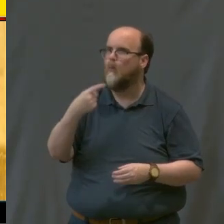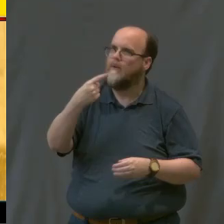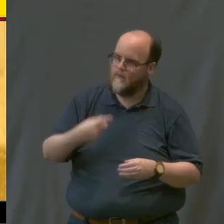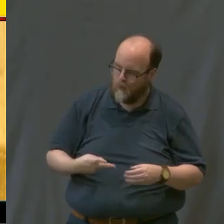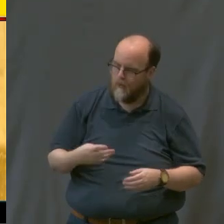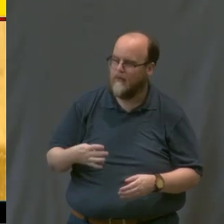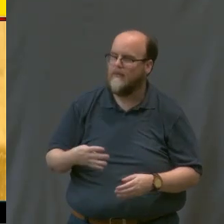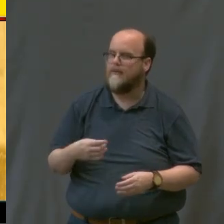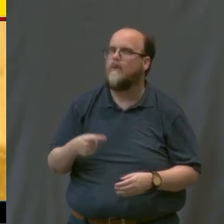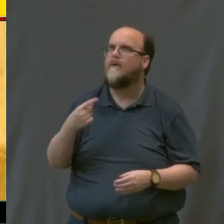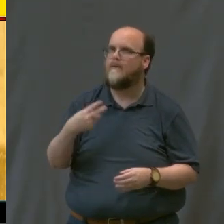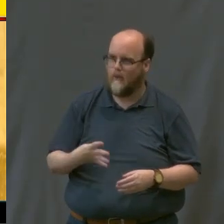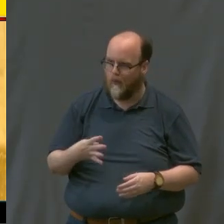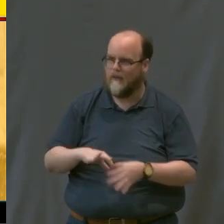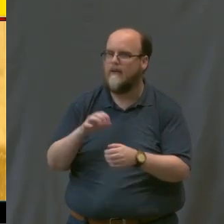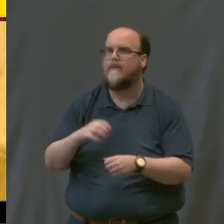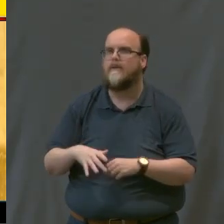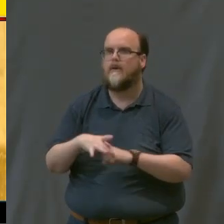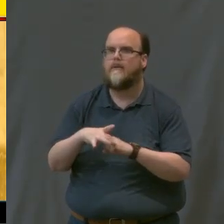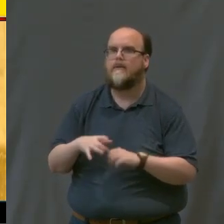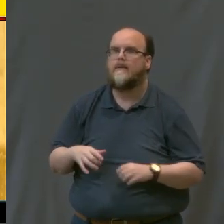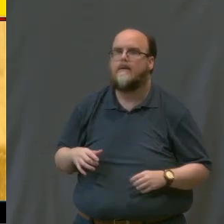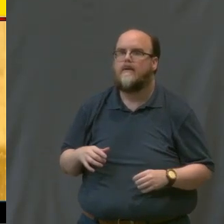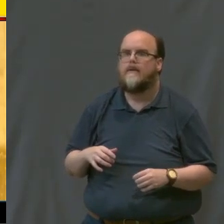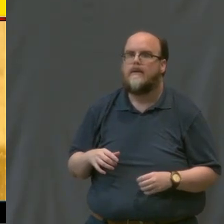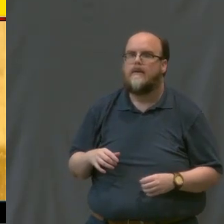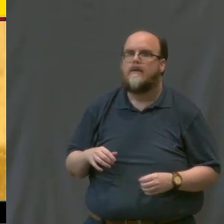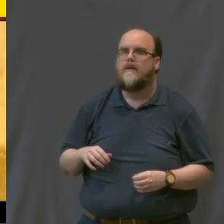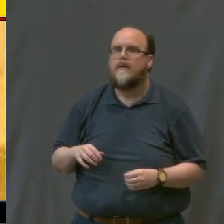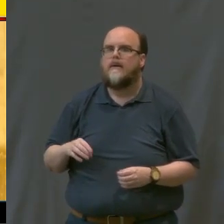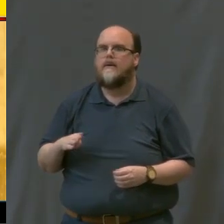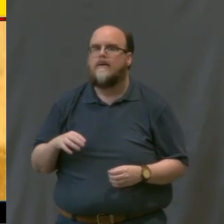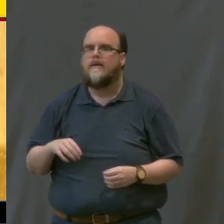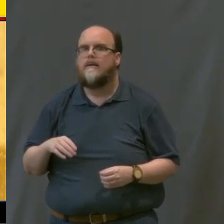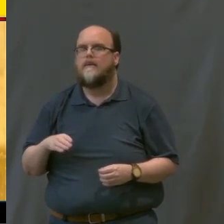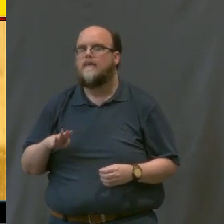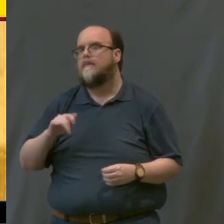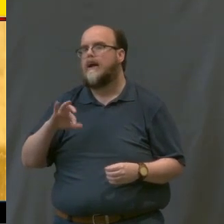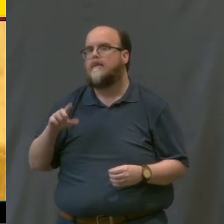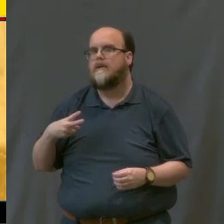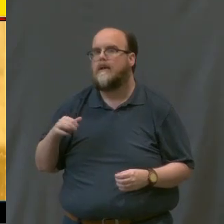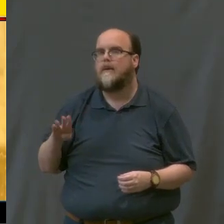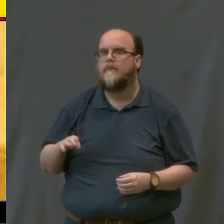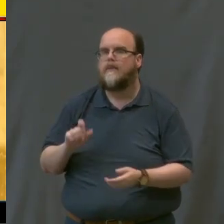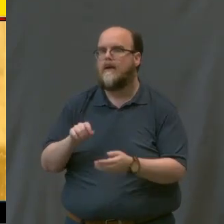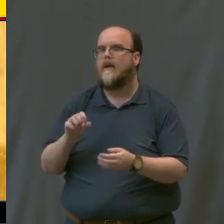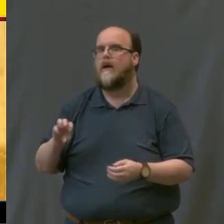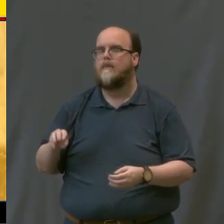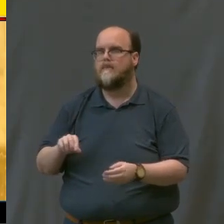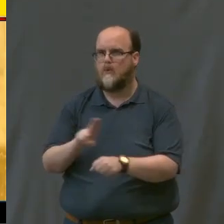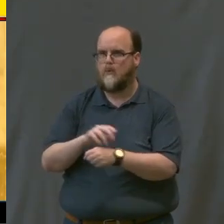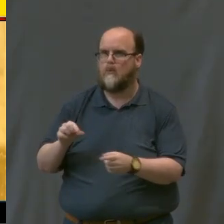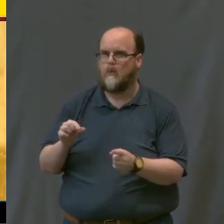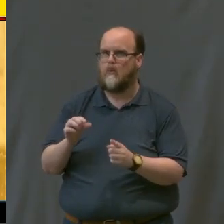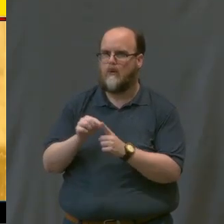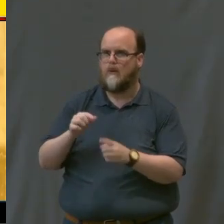Now, BubbaHub.com does not use the word death. It uses the word plague, as in disease. Okay? That becomes